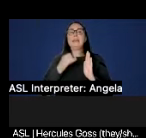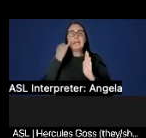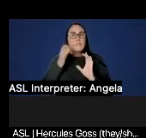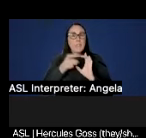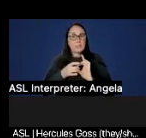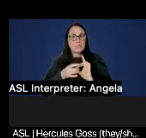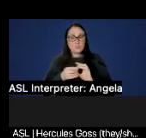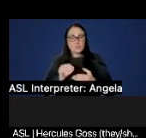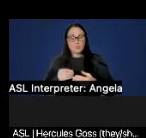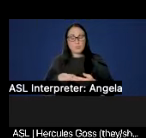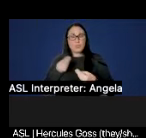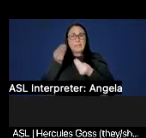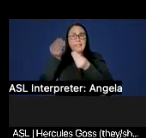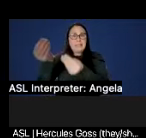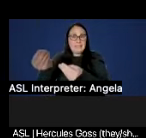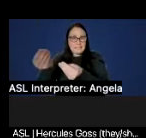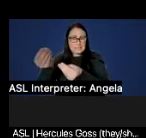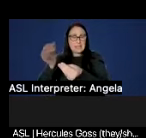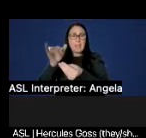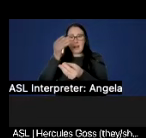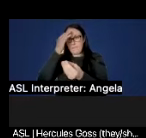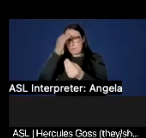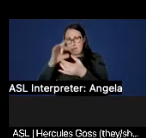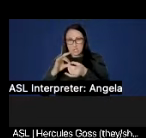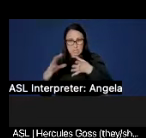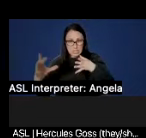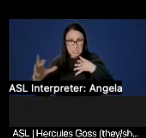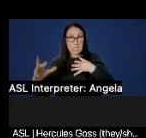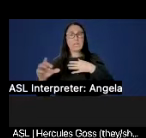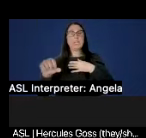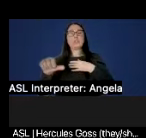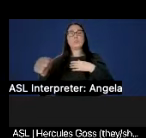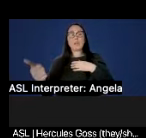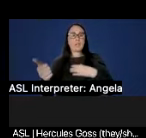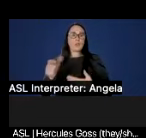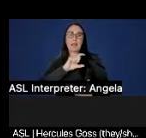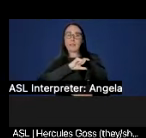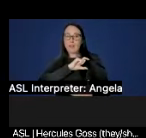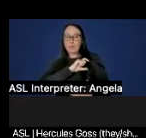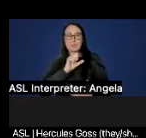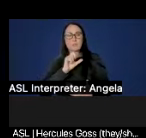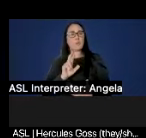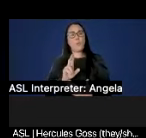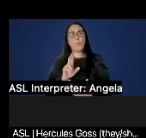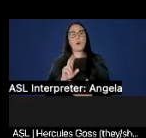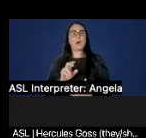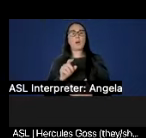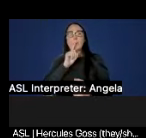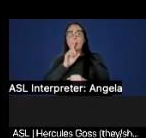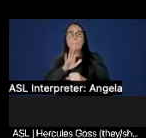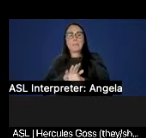enforcement, permission to contact the patient for reasons related to the case, and then the toxicology